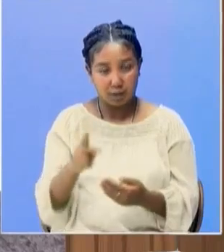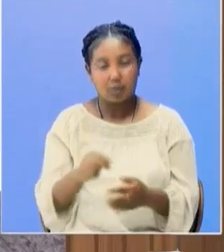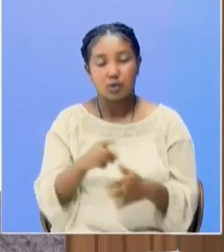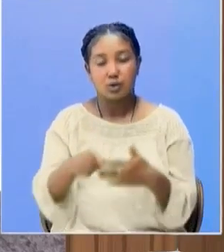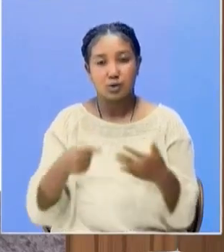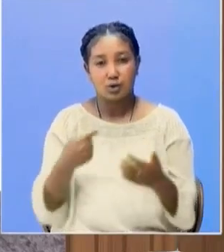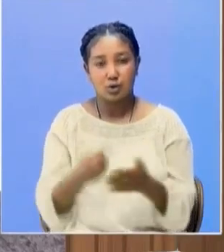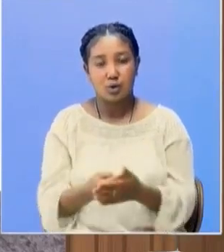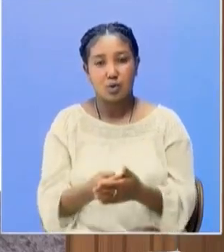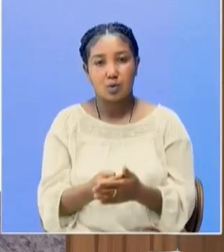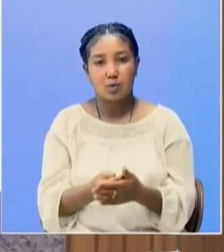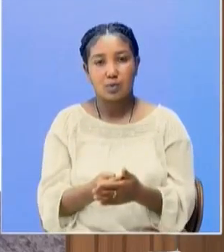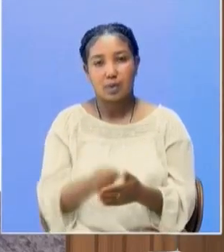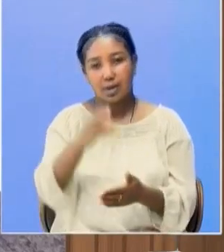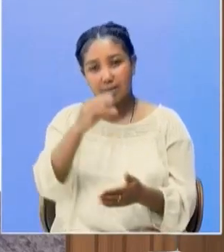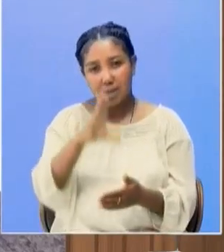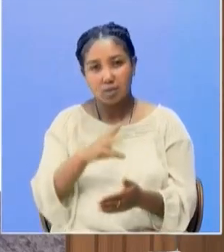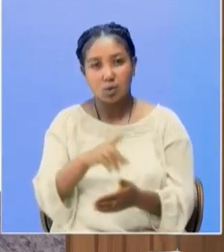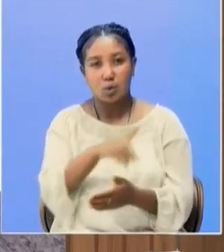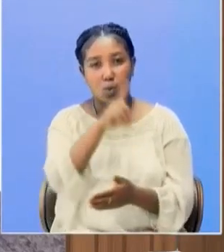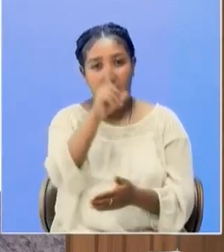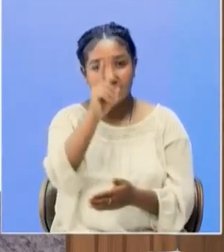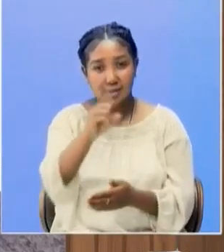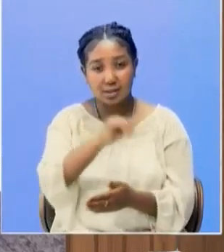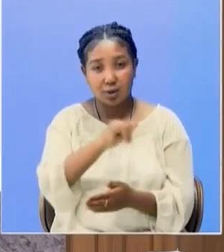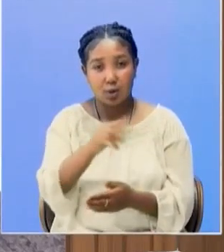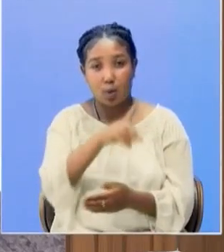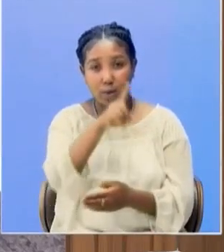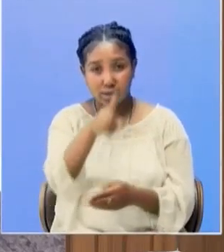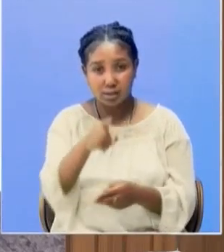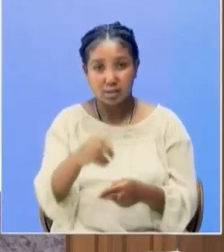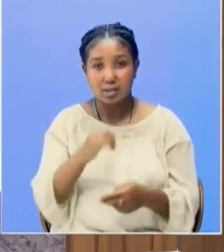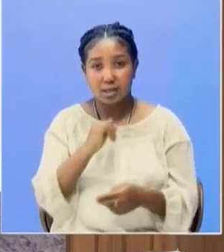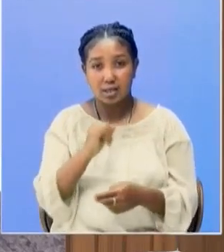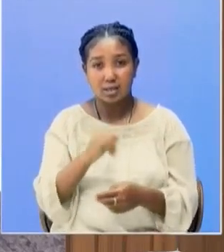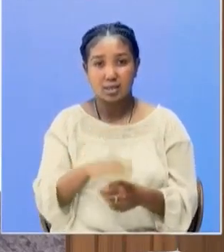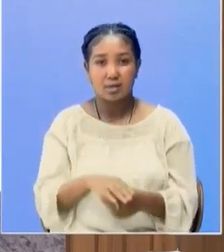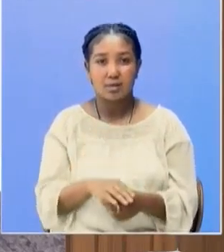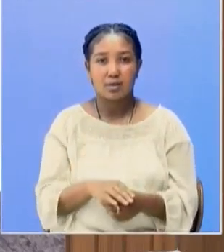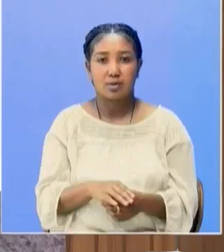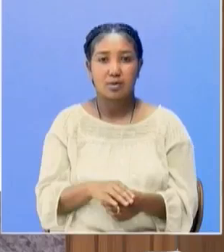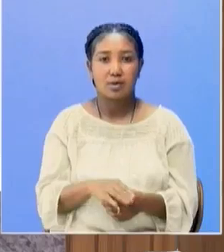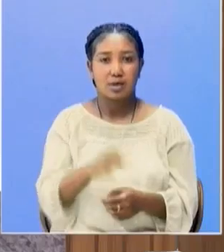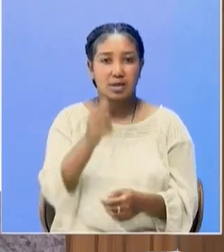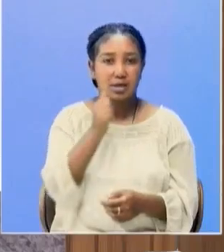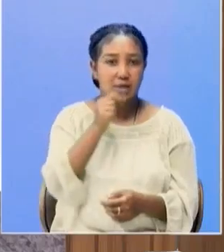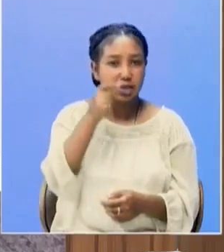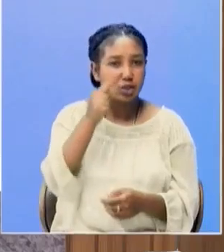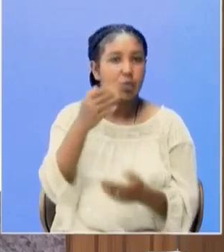So the person who asks such kinds of question is just he or she